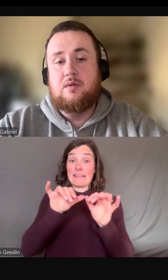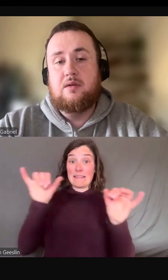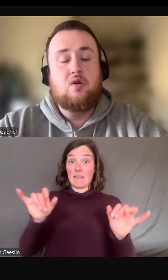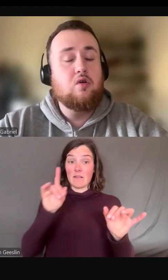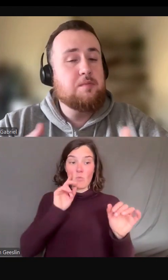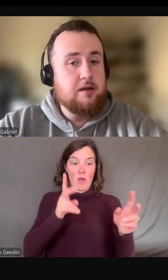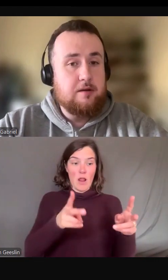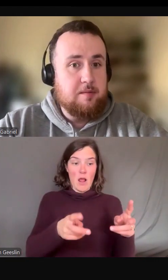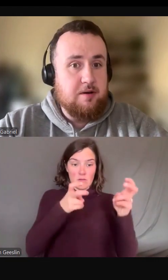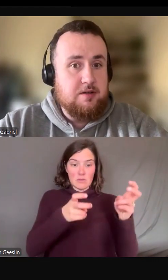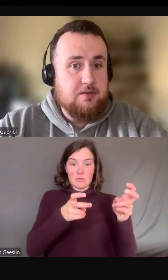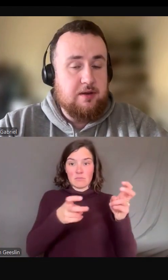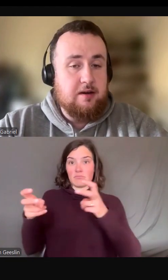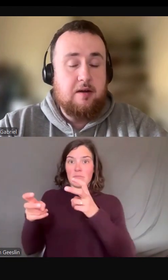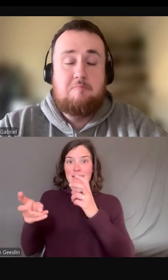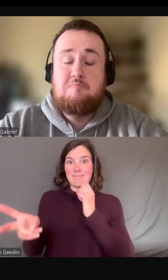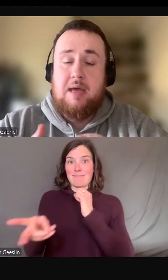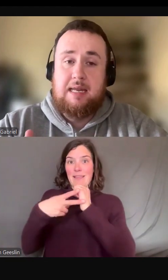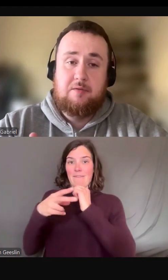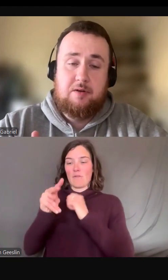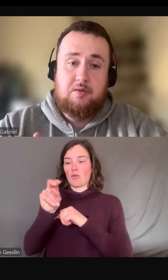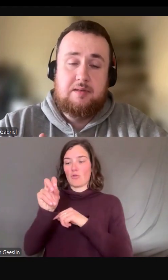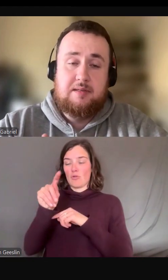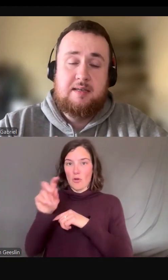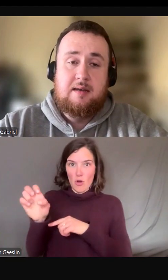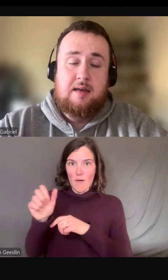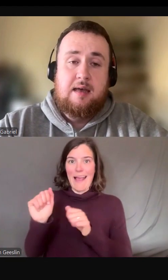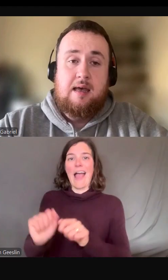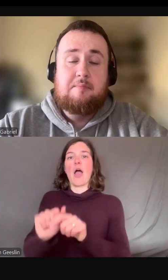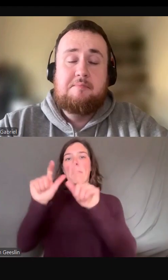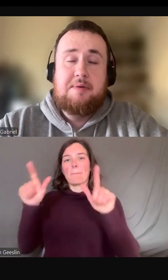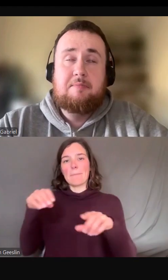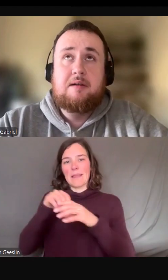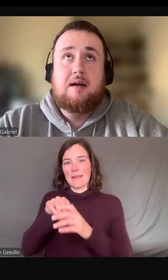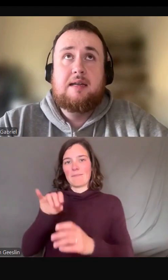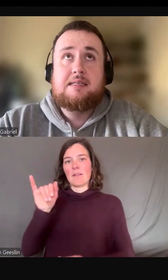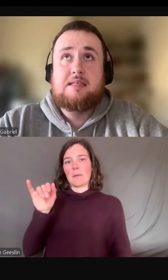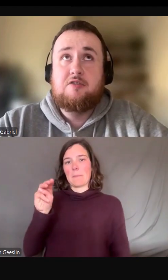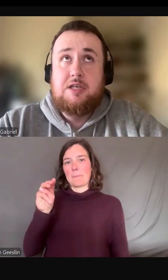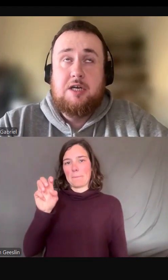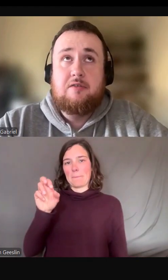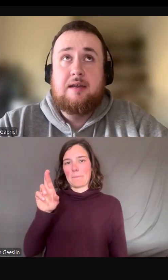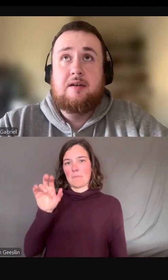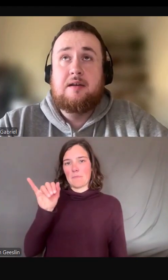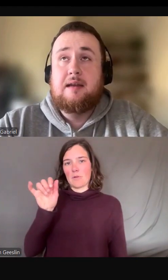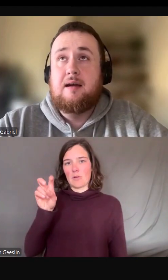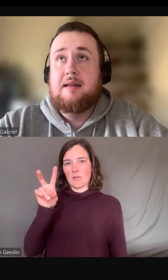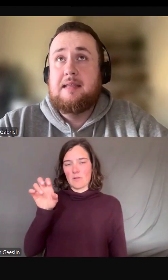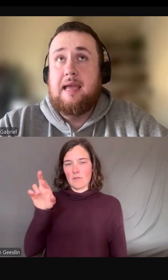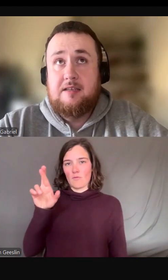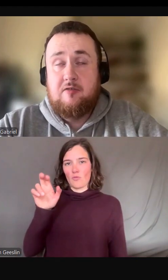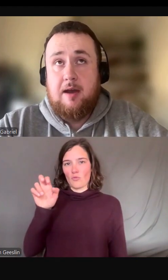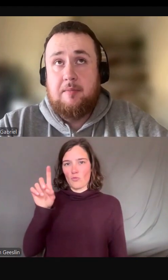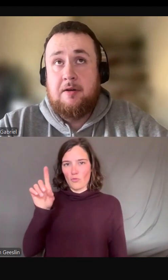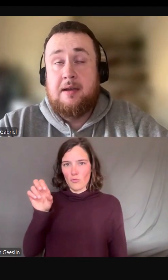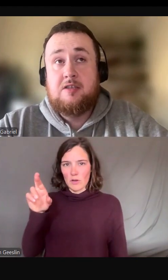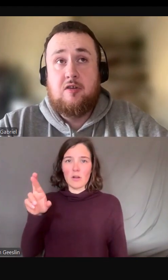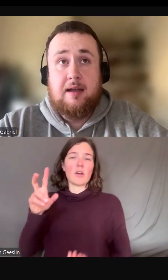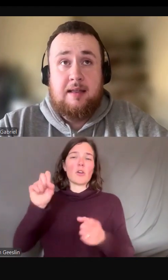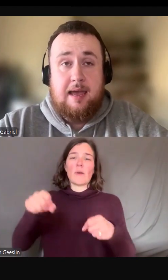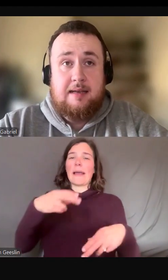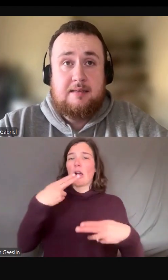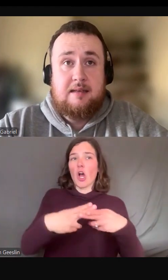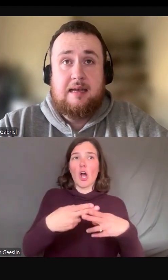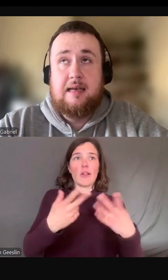note, open it up in Immersive Reader, many different tools. People call this a screenshot reader. They call it text grabber,